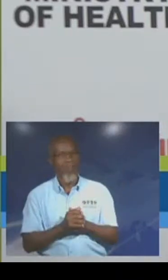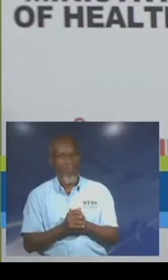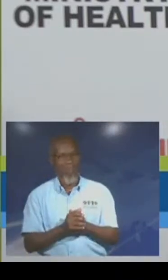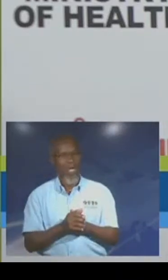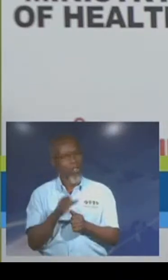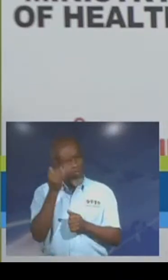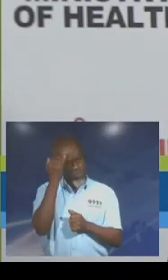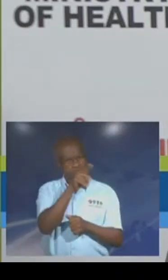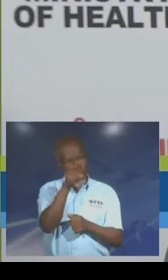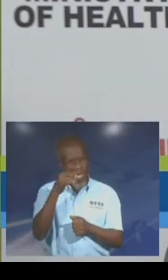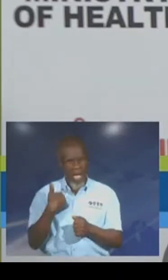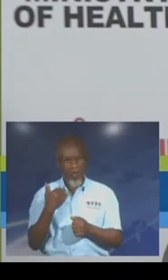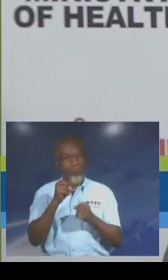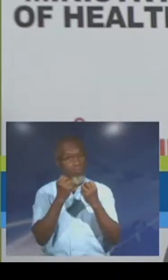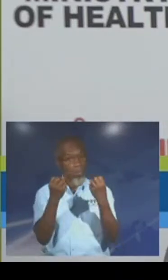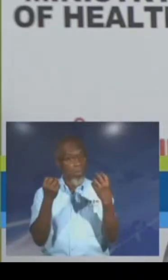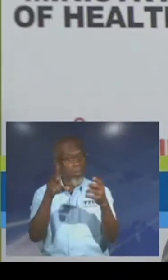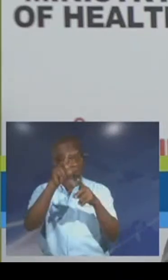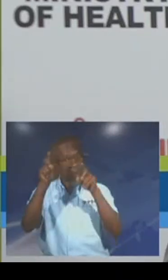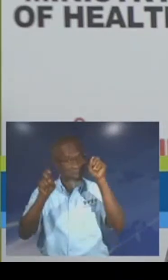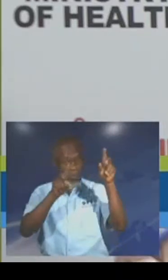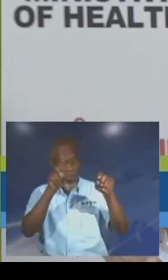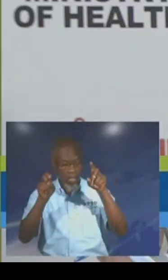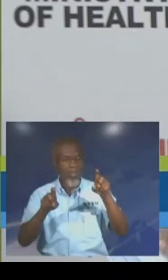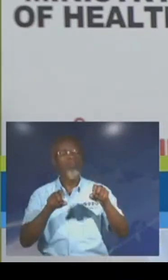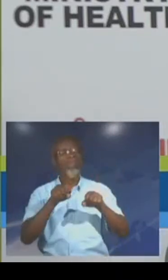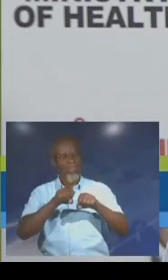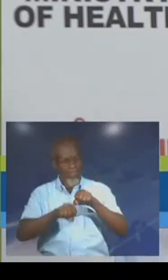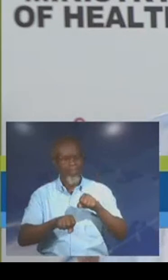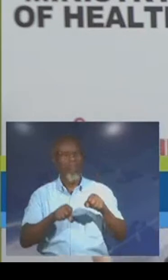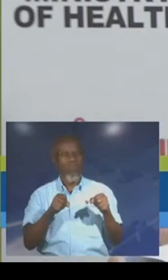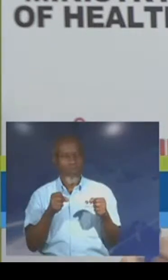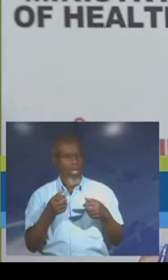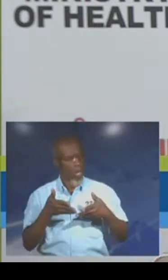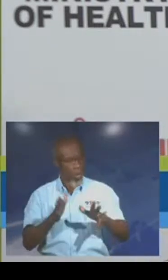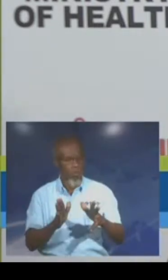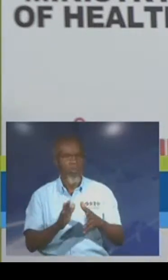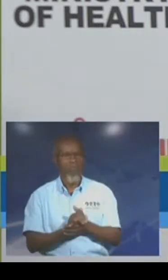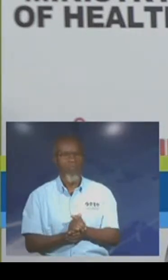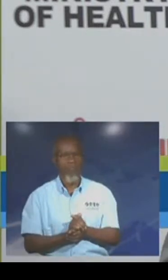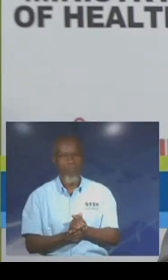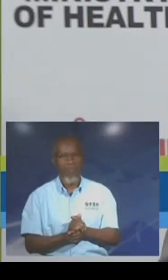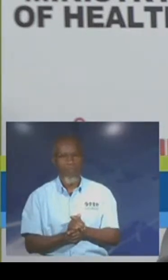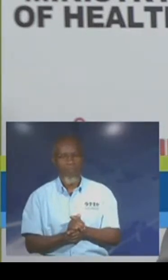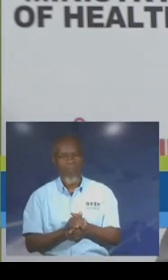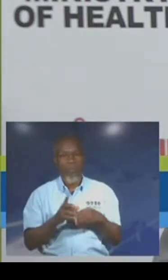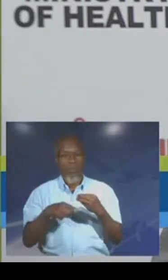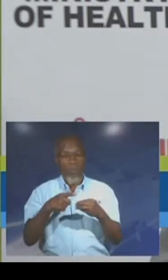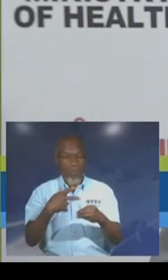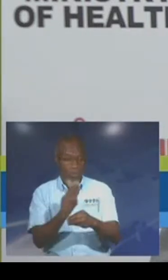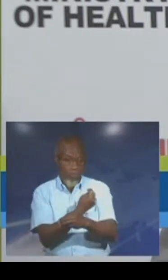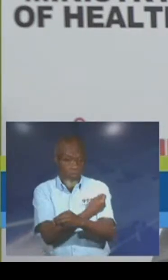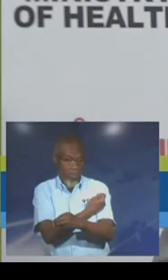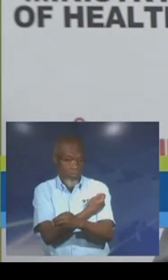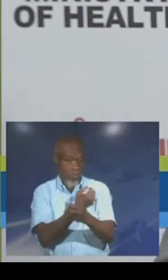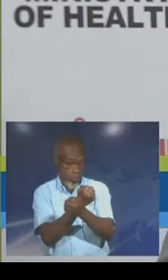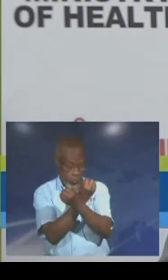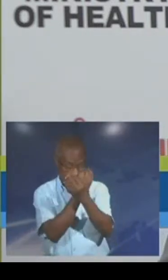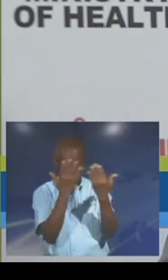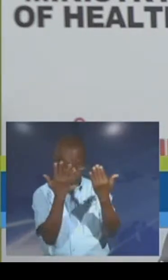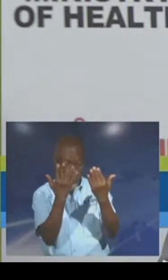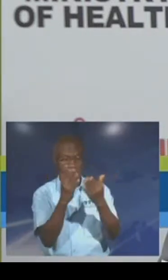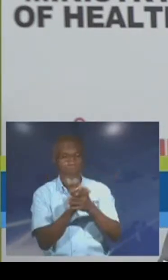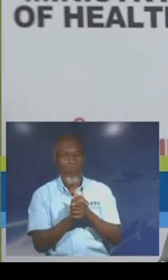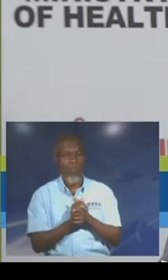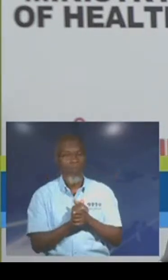and we would like to get in as many as possible. So the vaccination update, complete